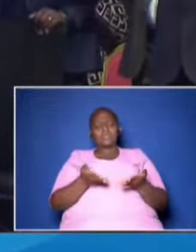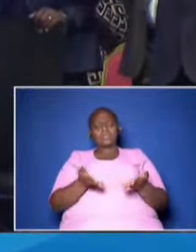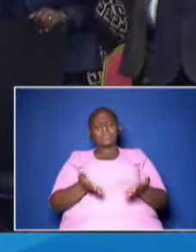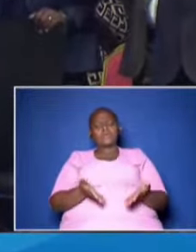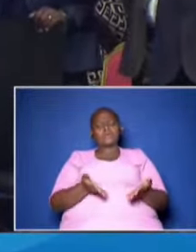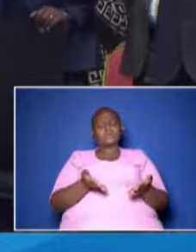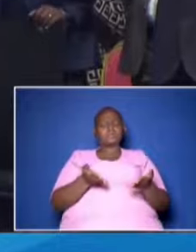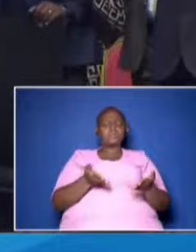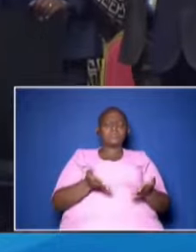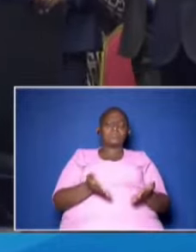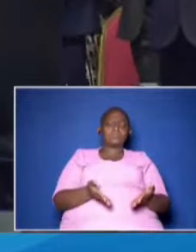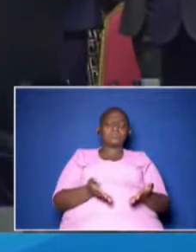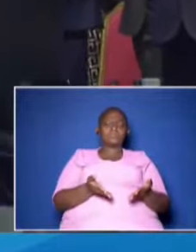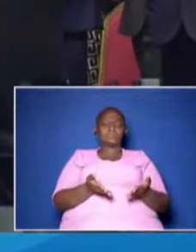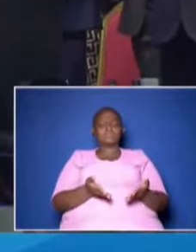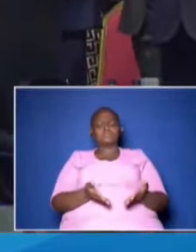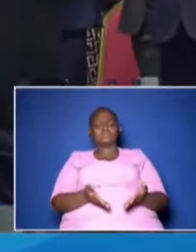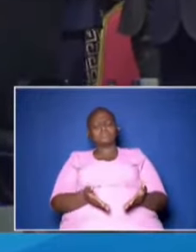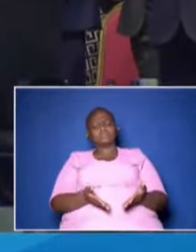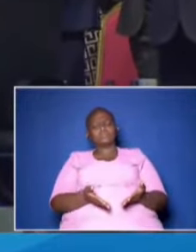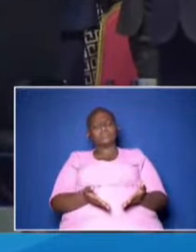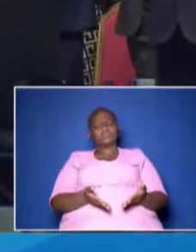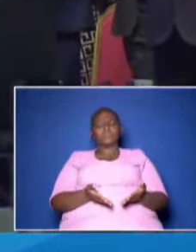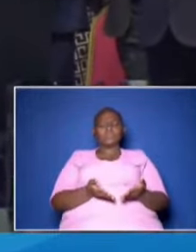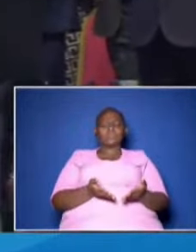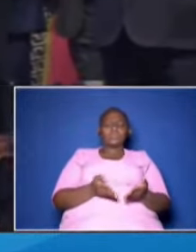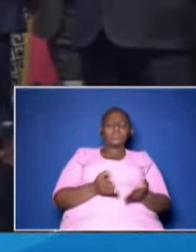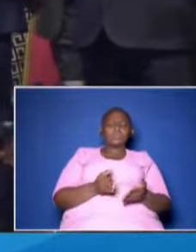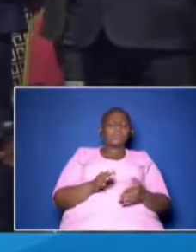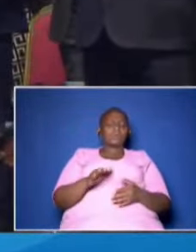King omnipotent